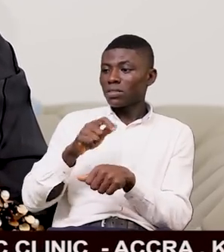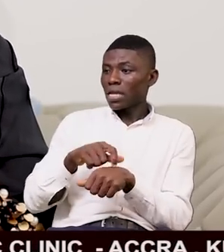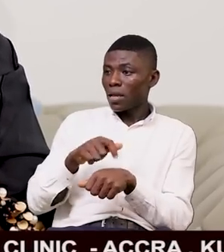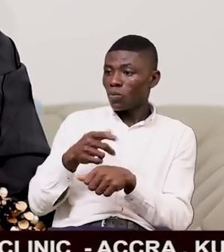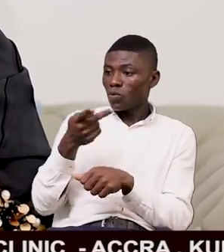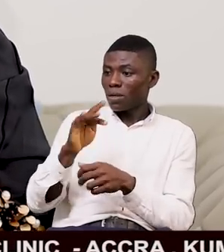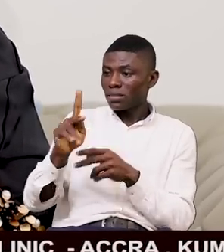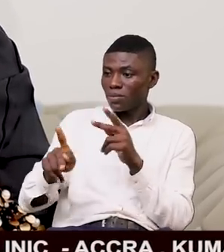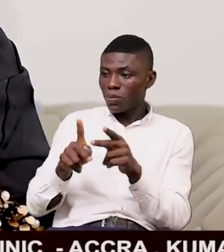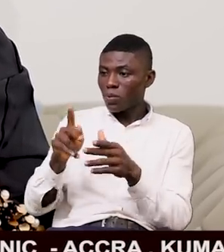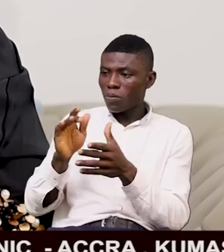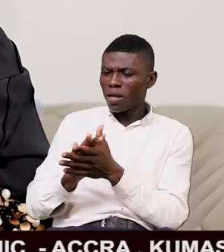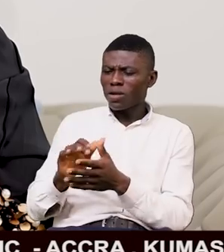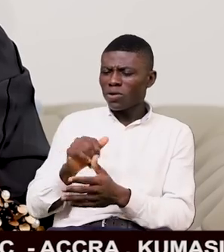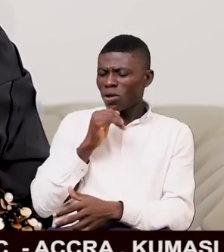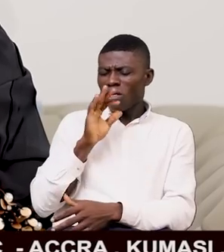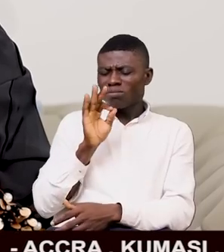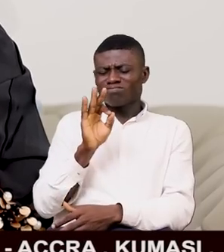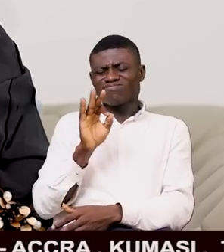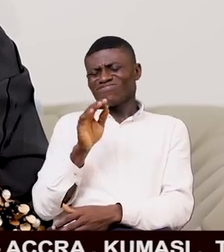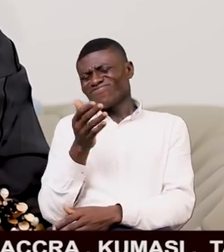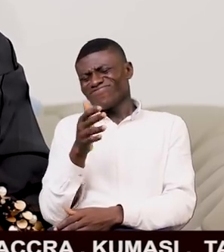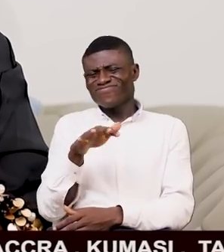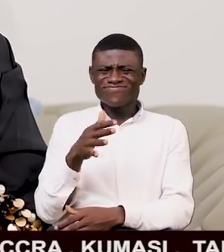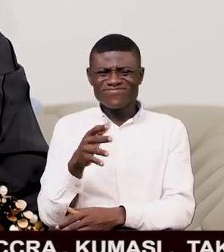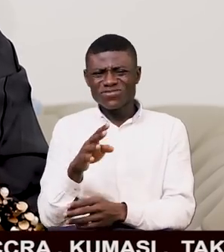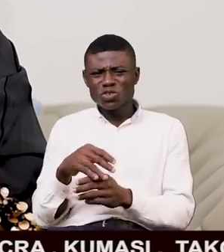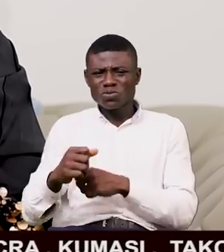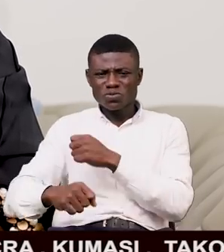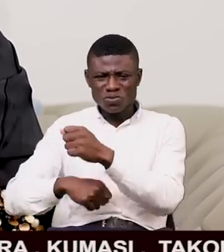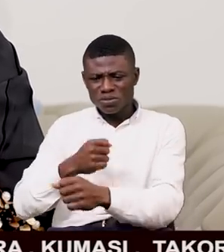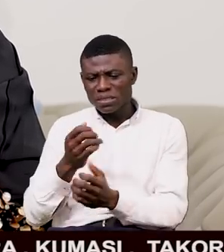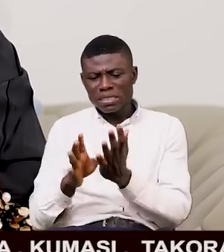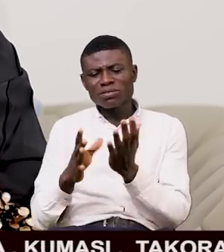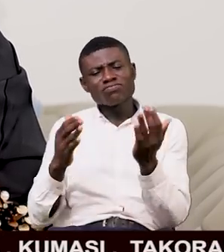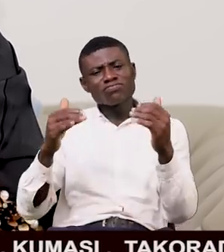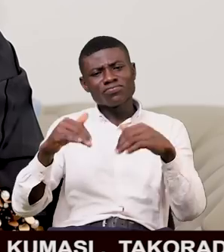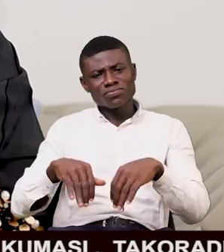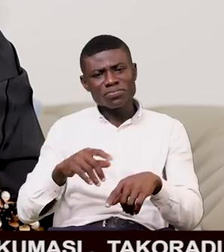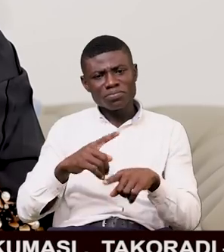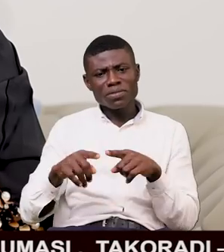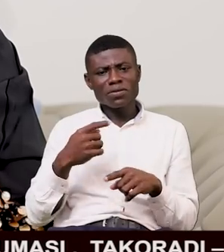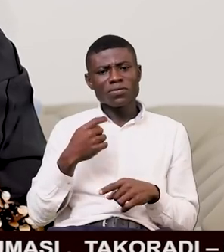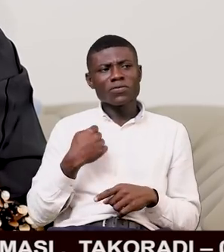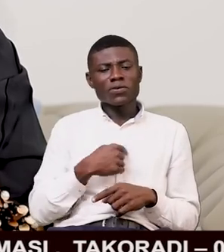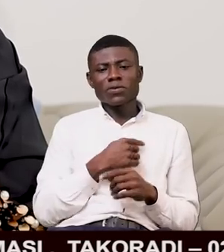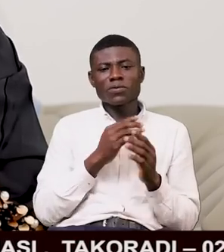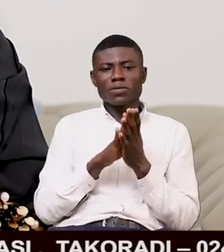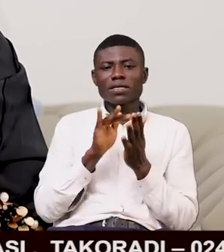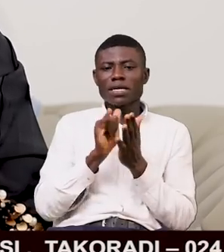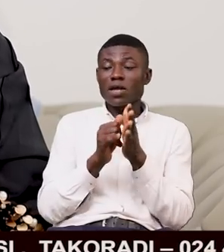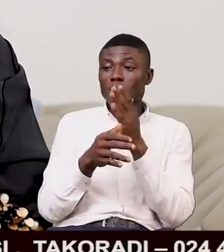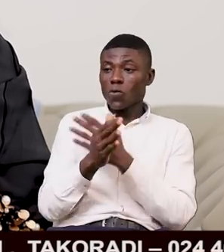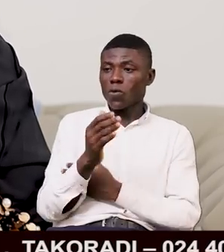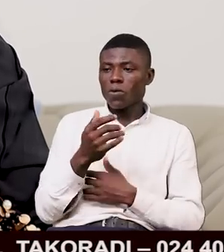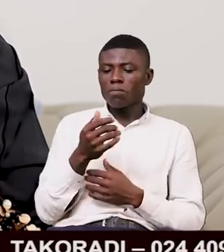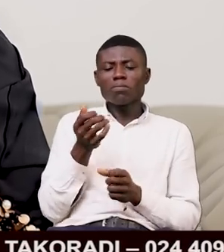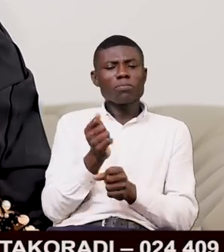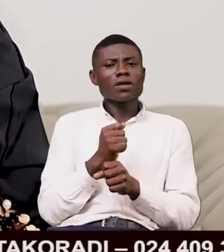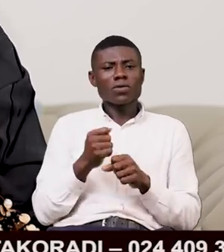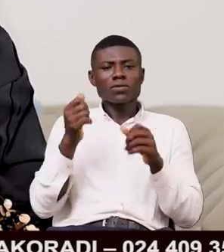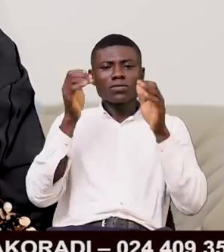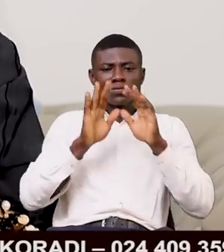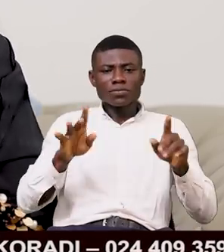omukwa nhyada nye eyi papa nti omukọ bra na agye agu na se radio we die boy ya nsanchira